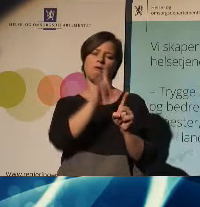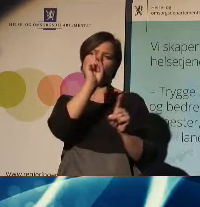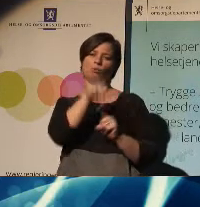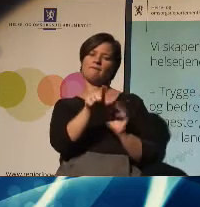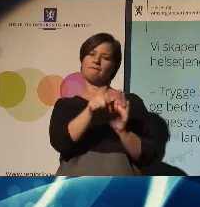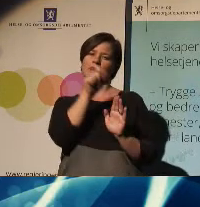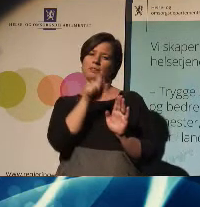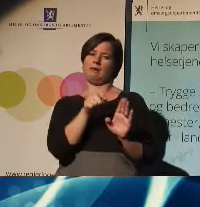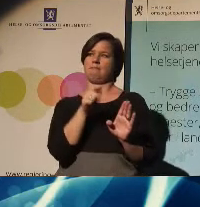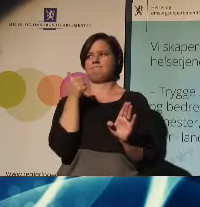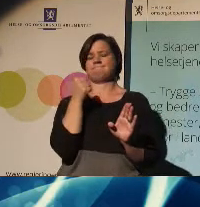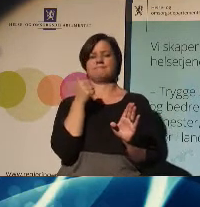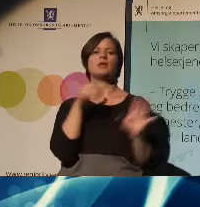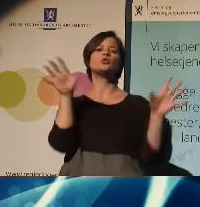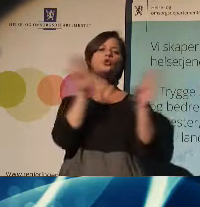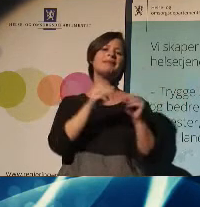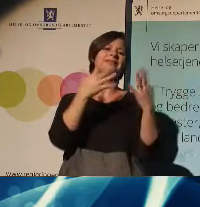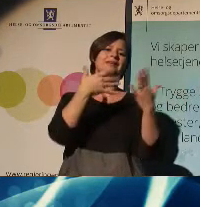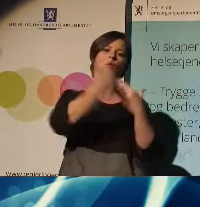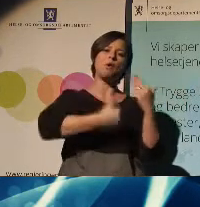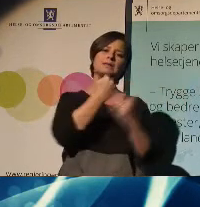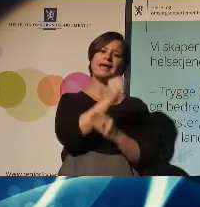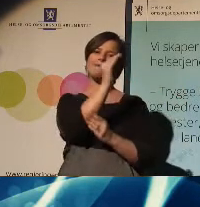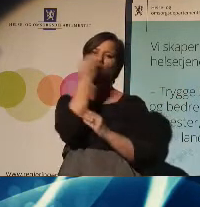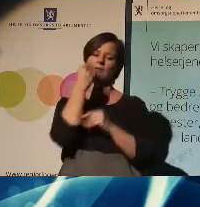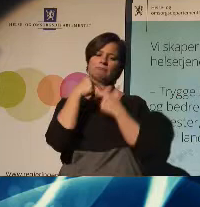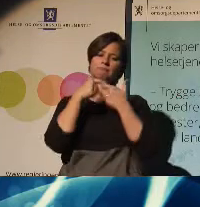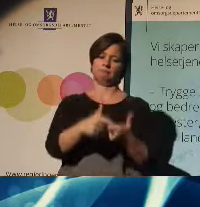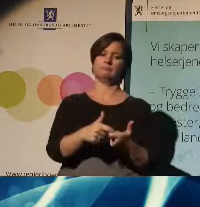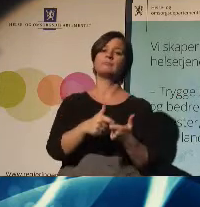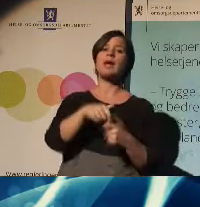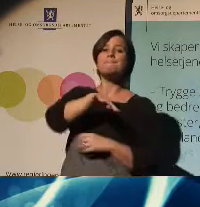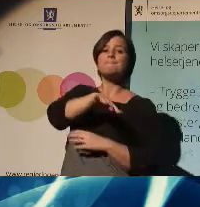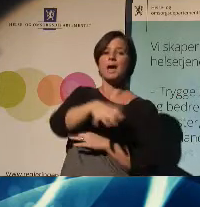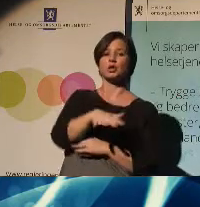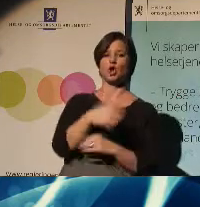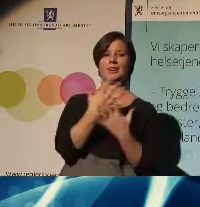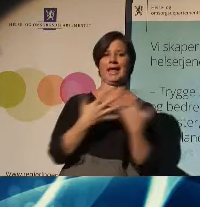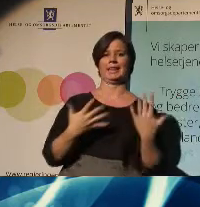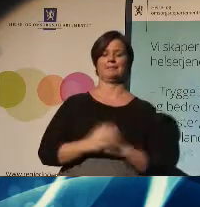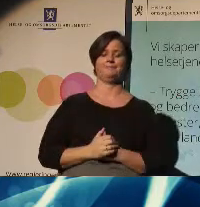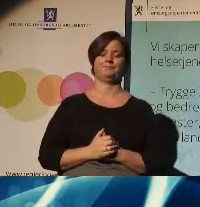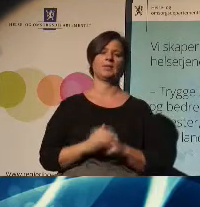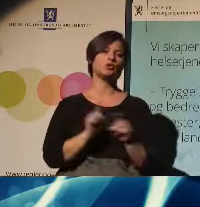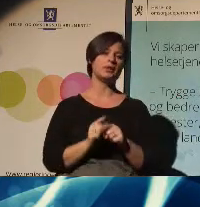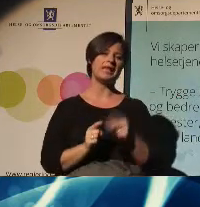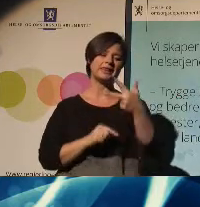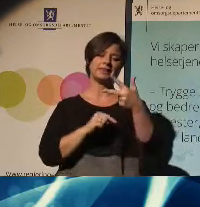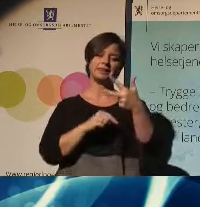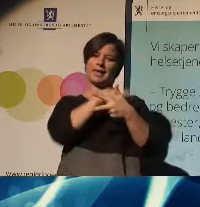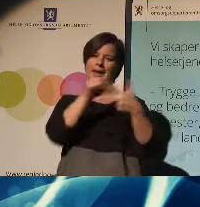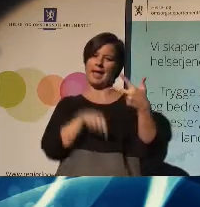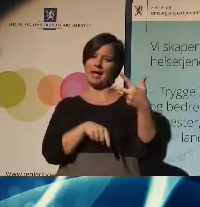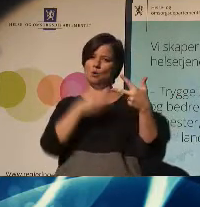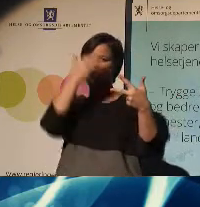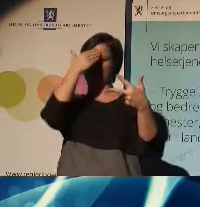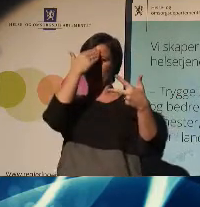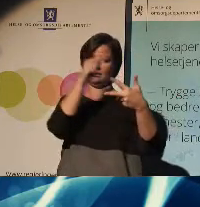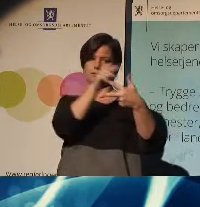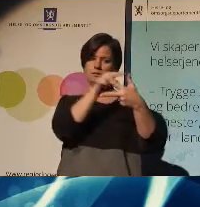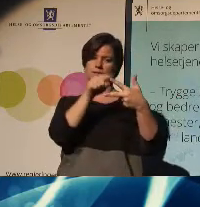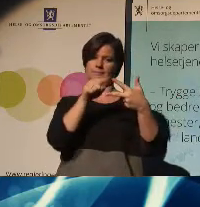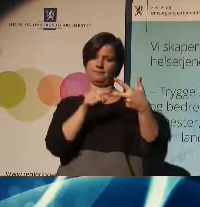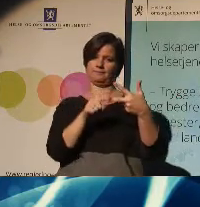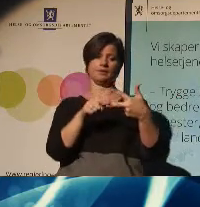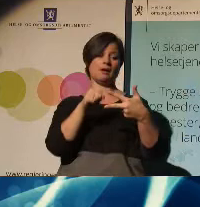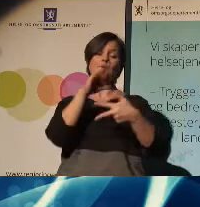review of 10 years of experience in Parkinson Net. And there are three key pillars. Our mission statement, again, is improving